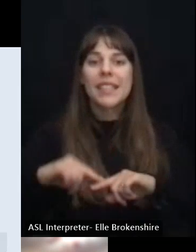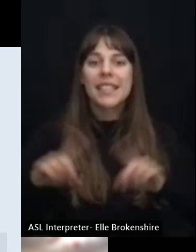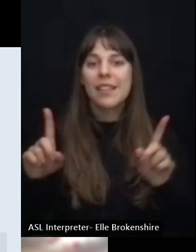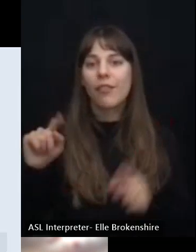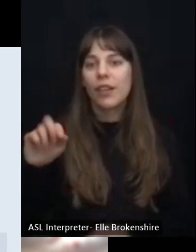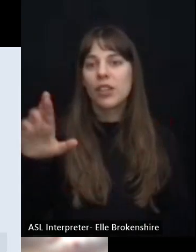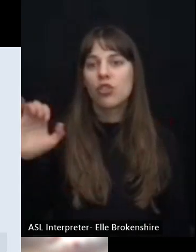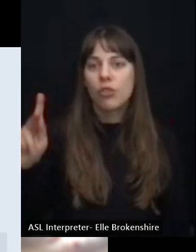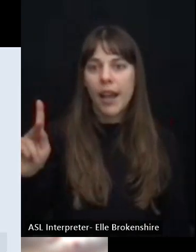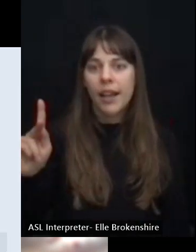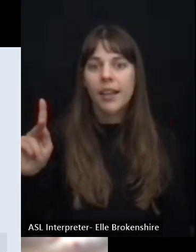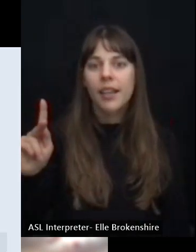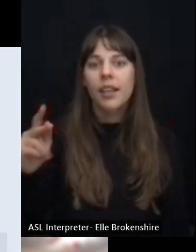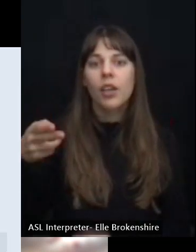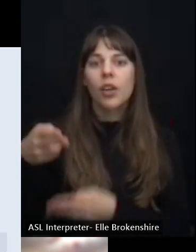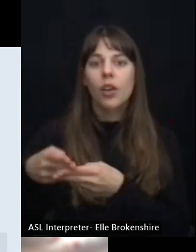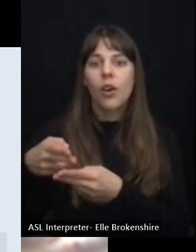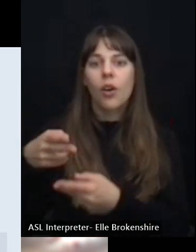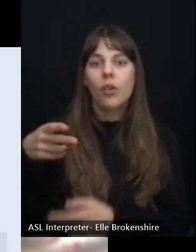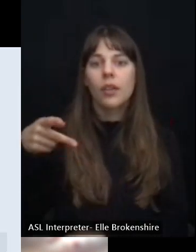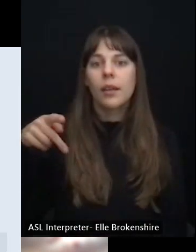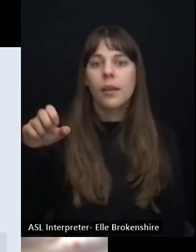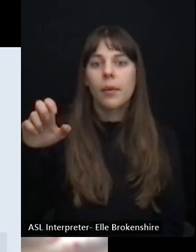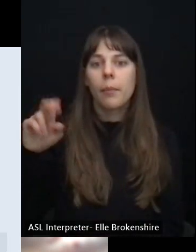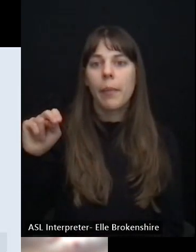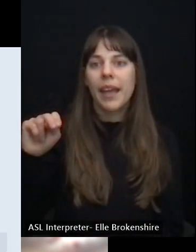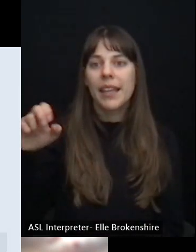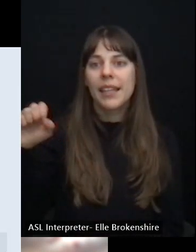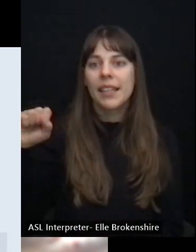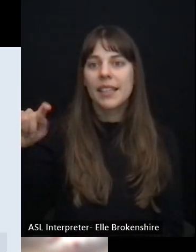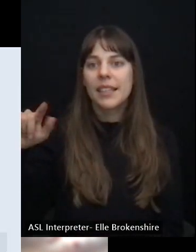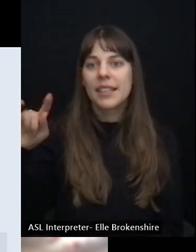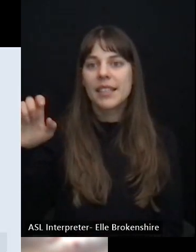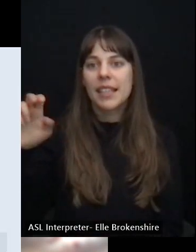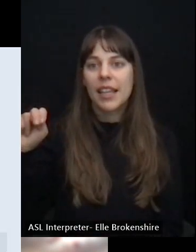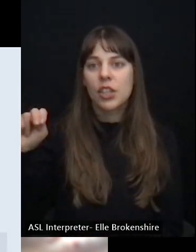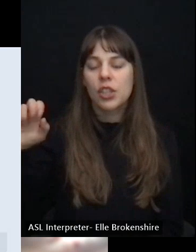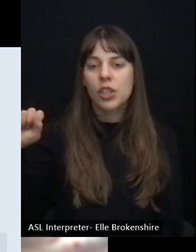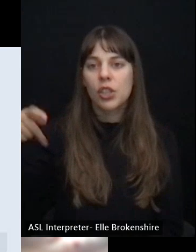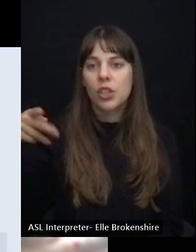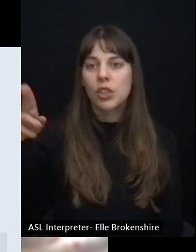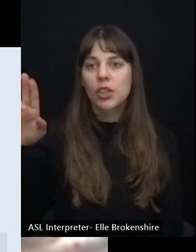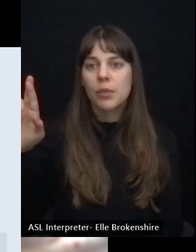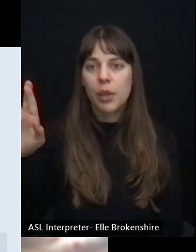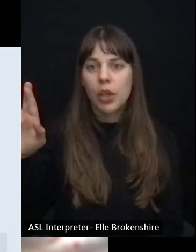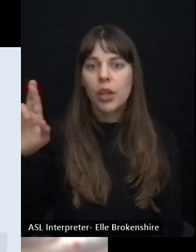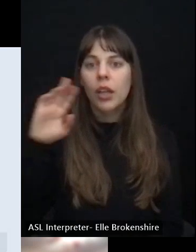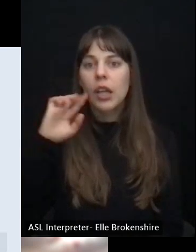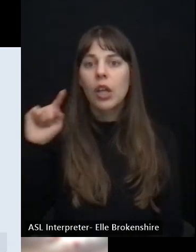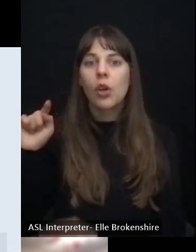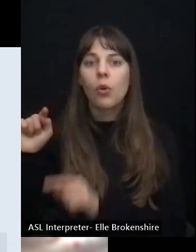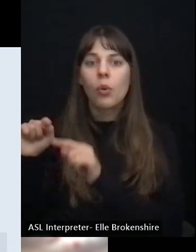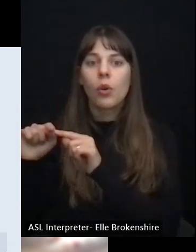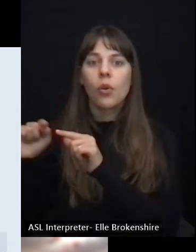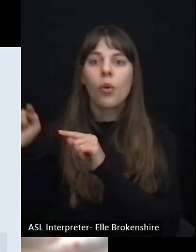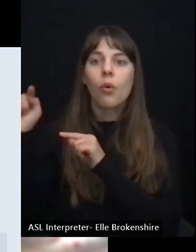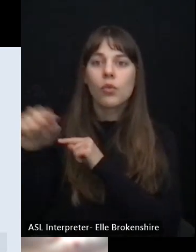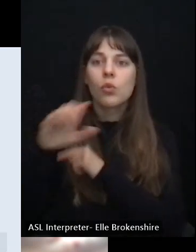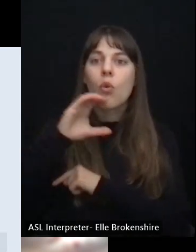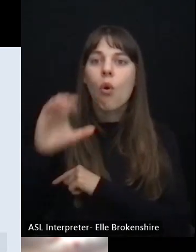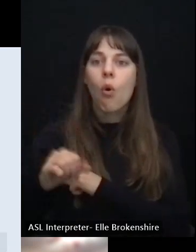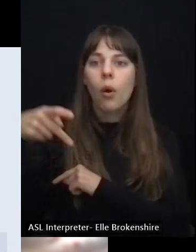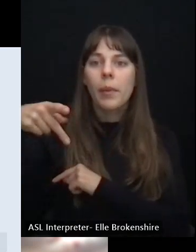old Pennsylvania Railroad Station, and more importantly, our Penn Station, which is right above our East